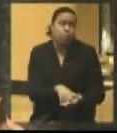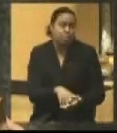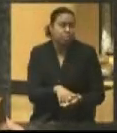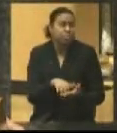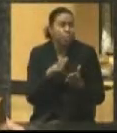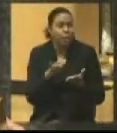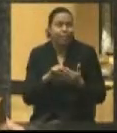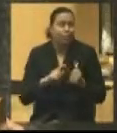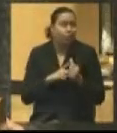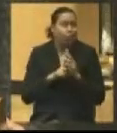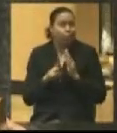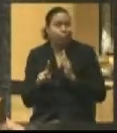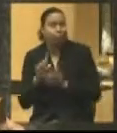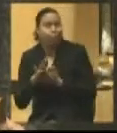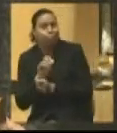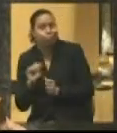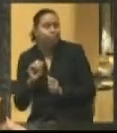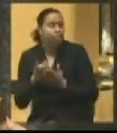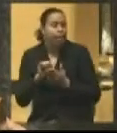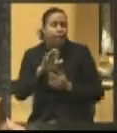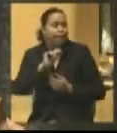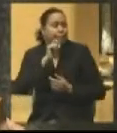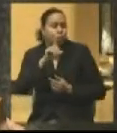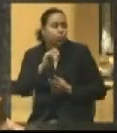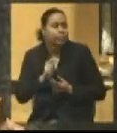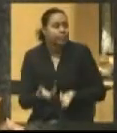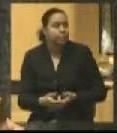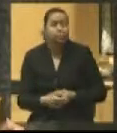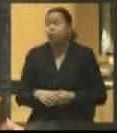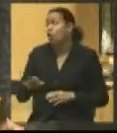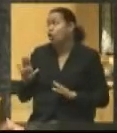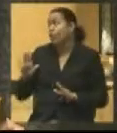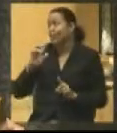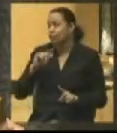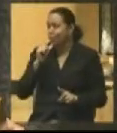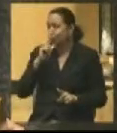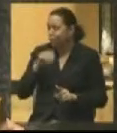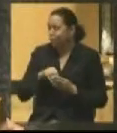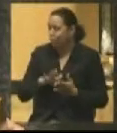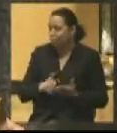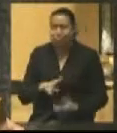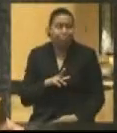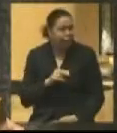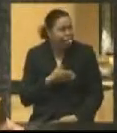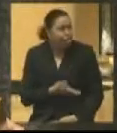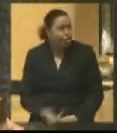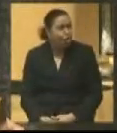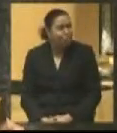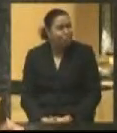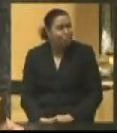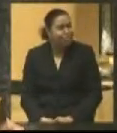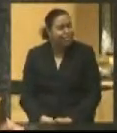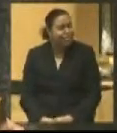first Confiscation Act hadn't. So that's a big deal, I think. That's a great answer, but I'm not sure it's in your book. No, it's in the book.